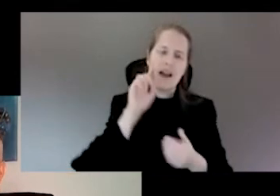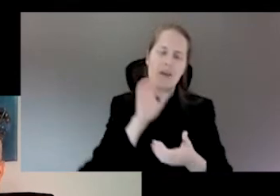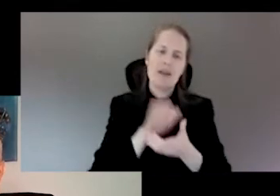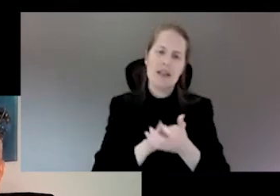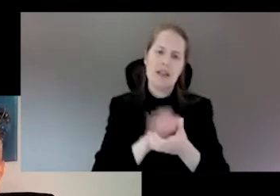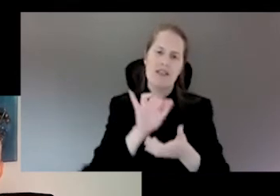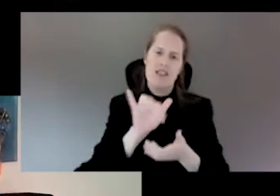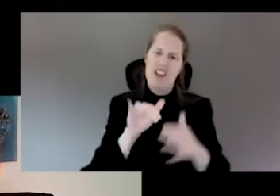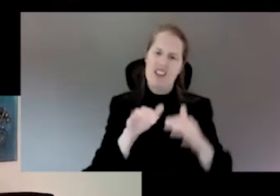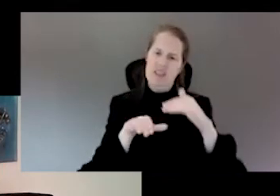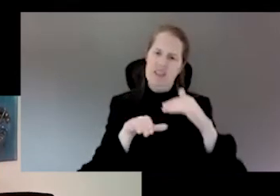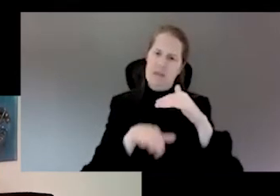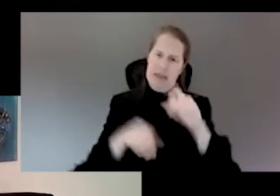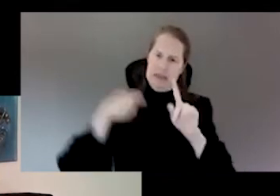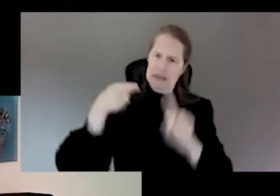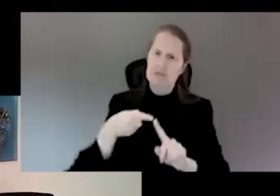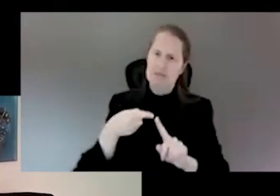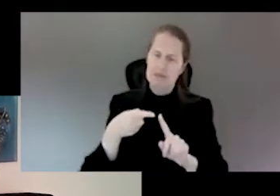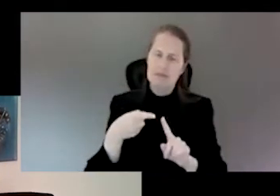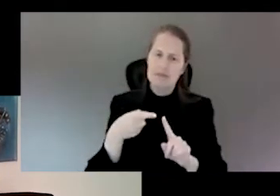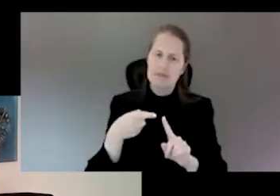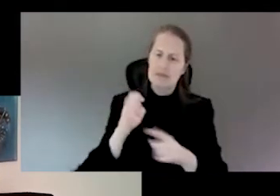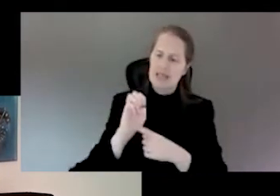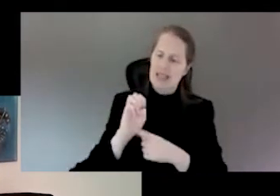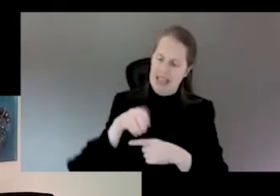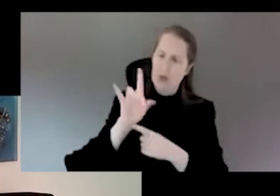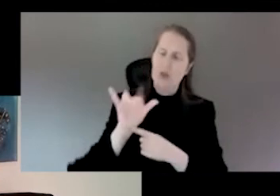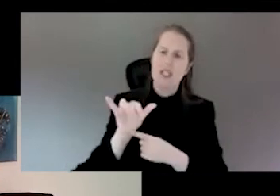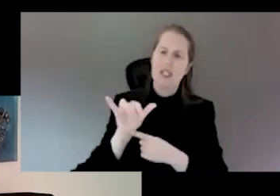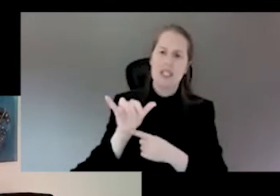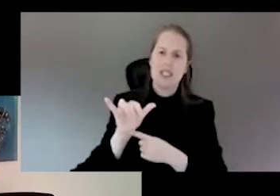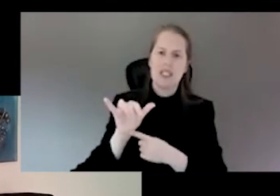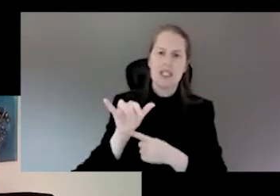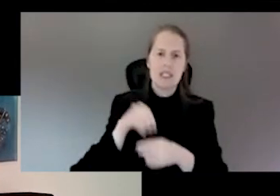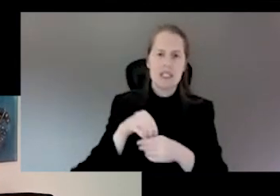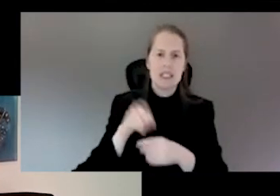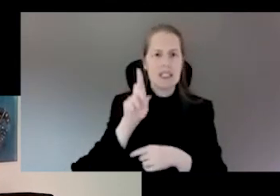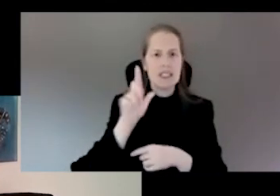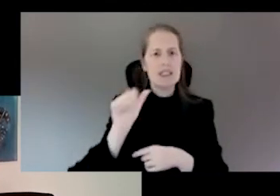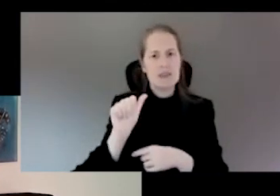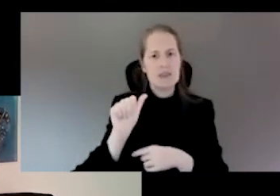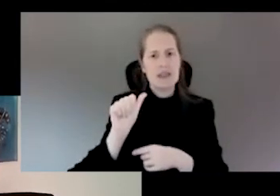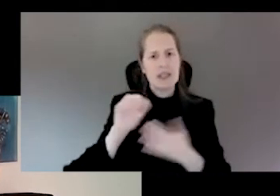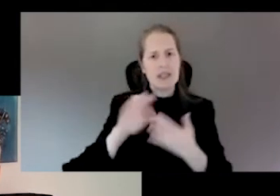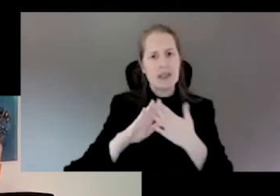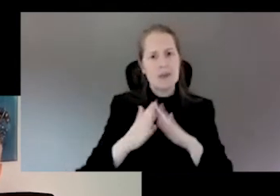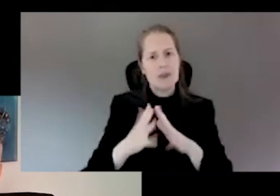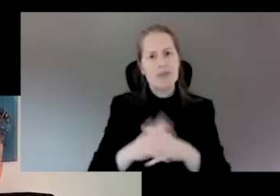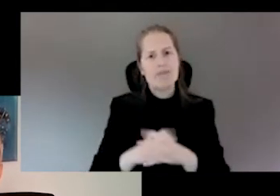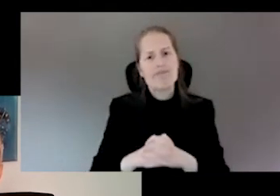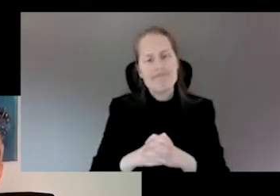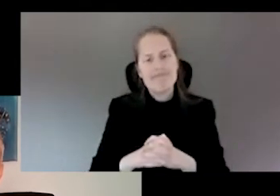base of how equity is found in the disability world.